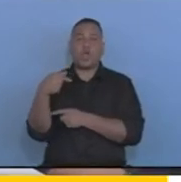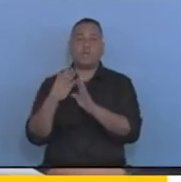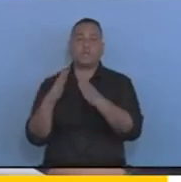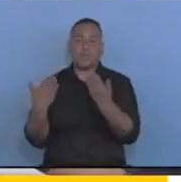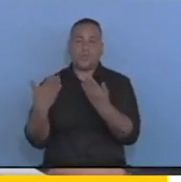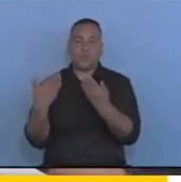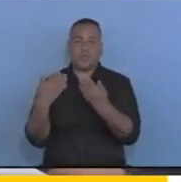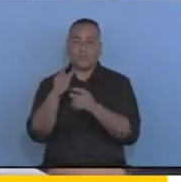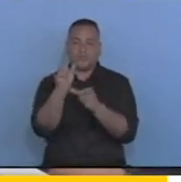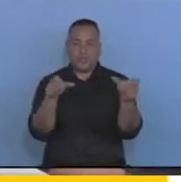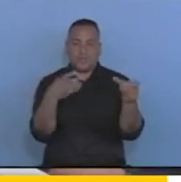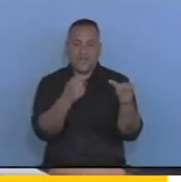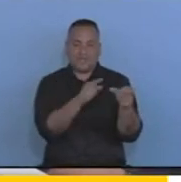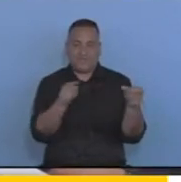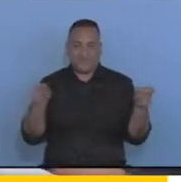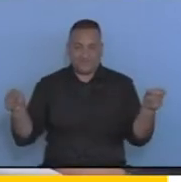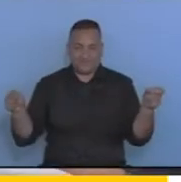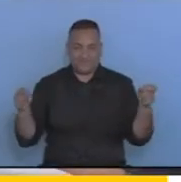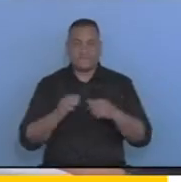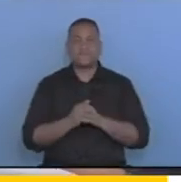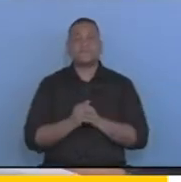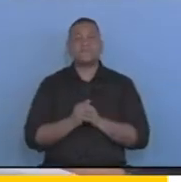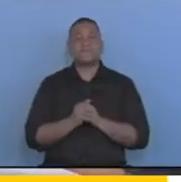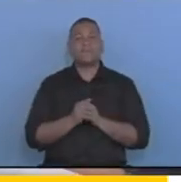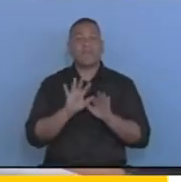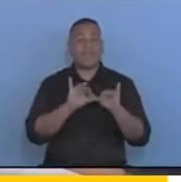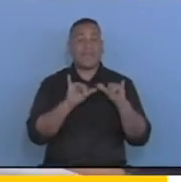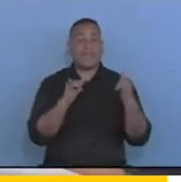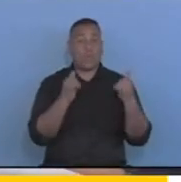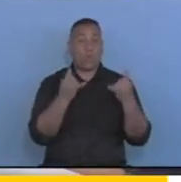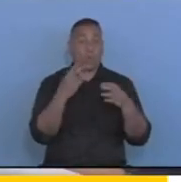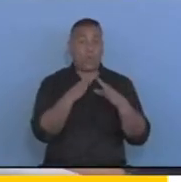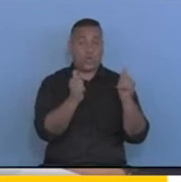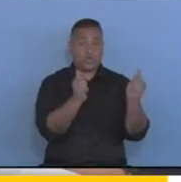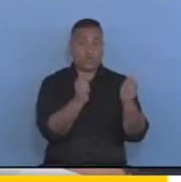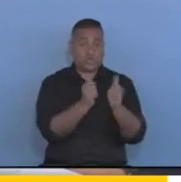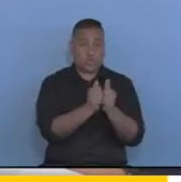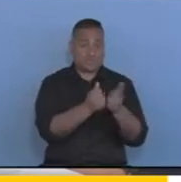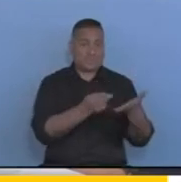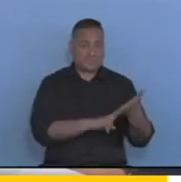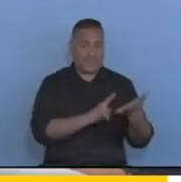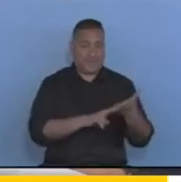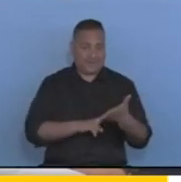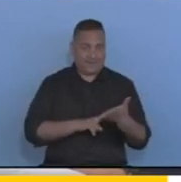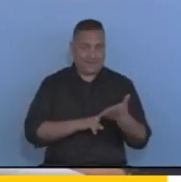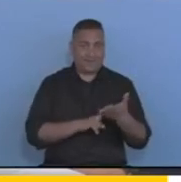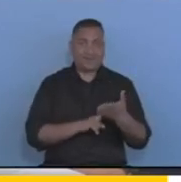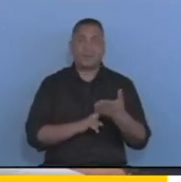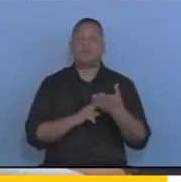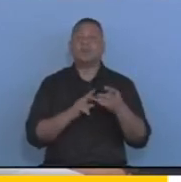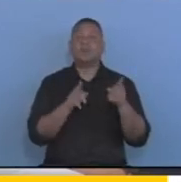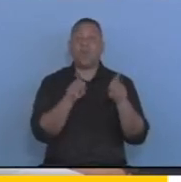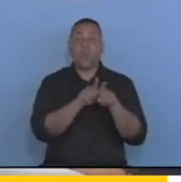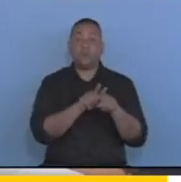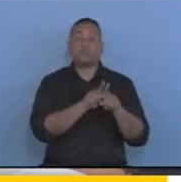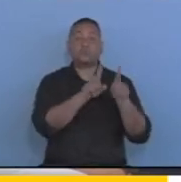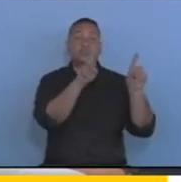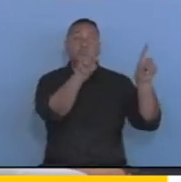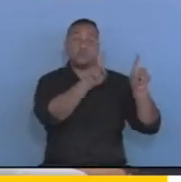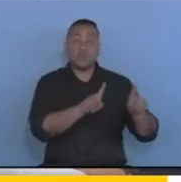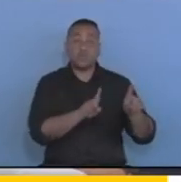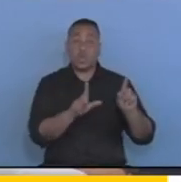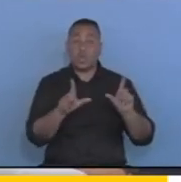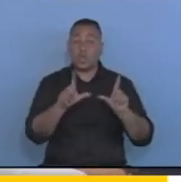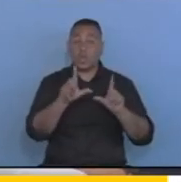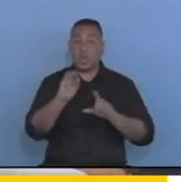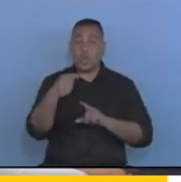himself and the facilitator in the workshop, and then he get a special logbook that he must take with.